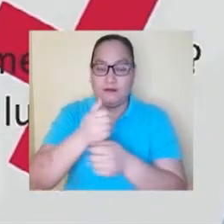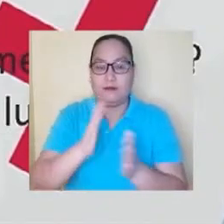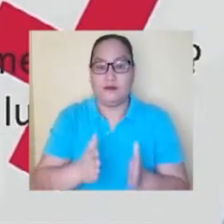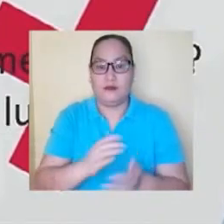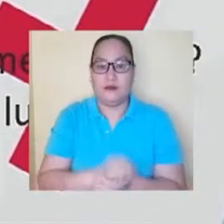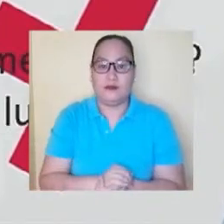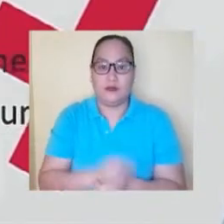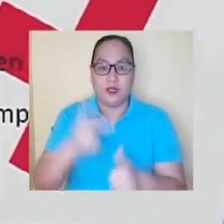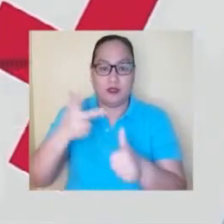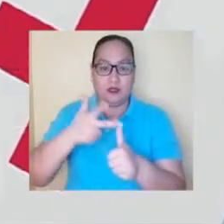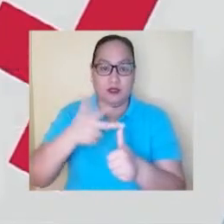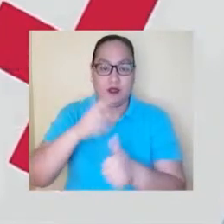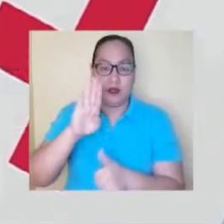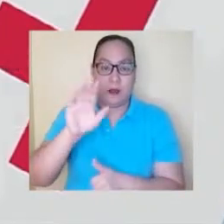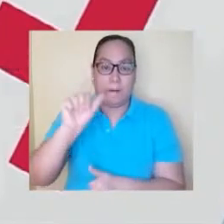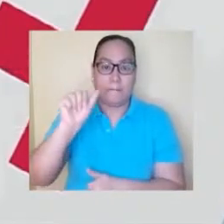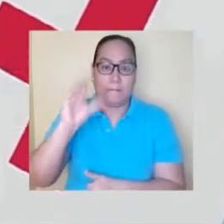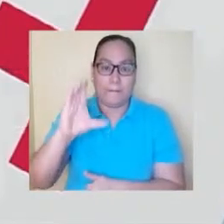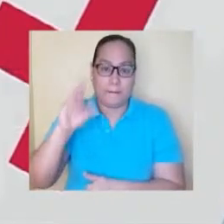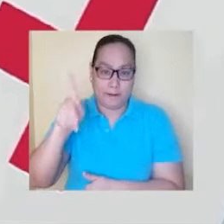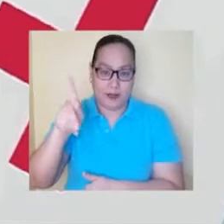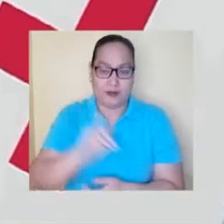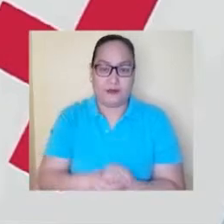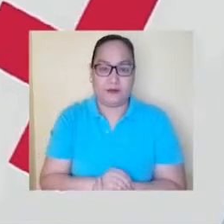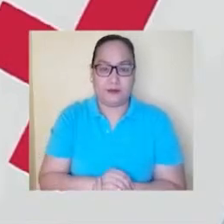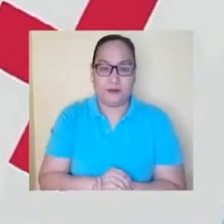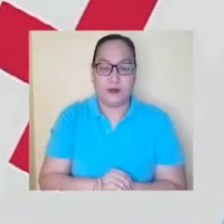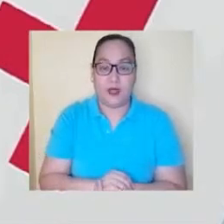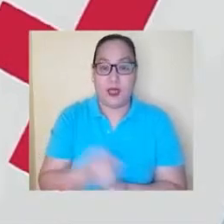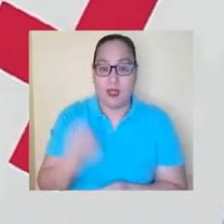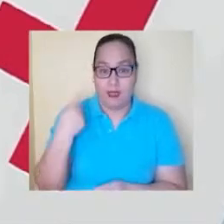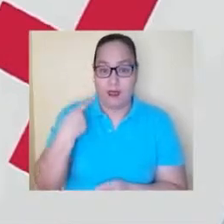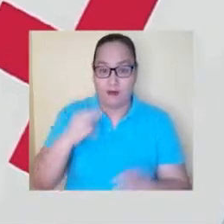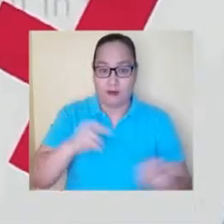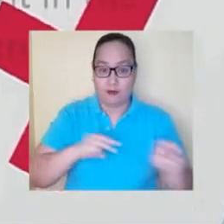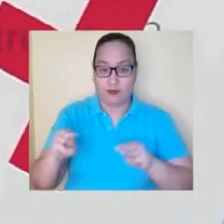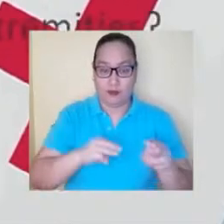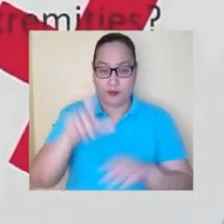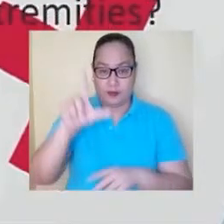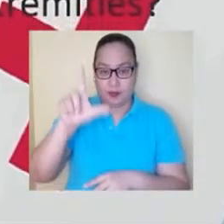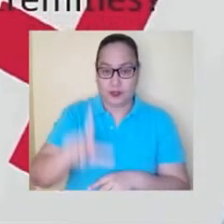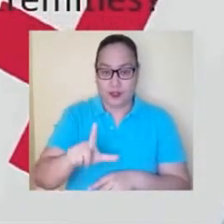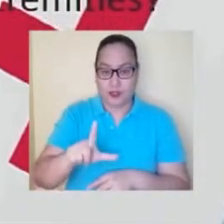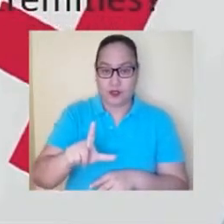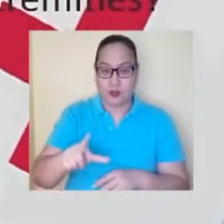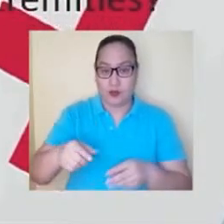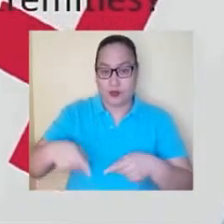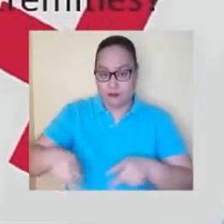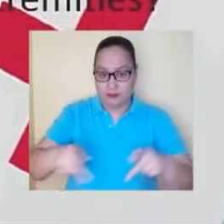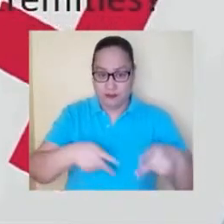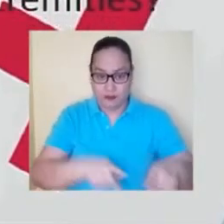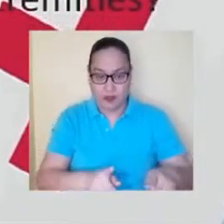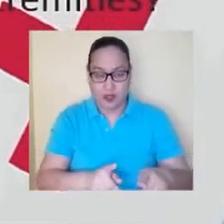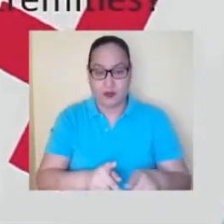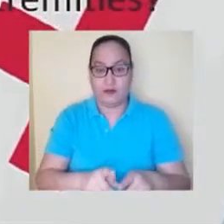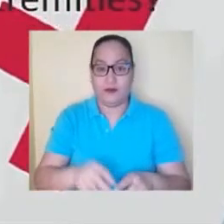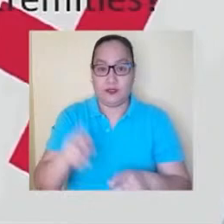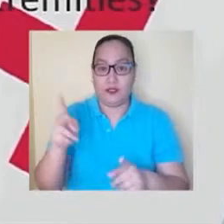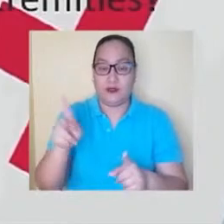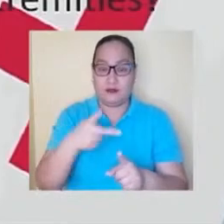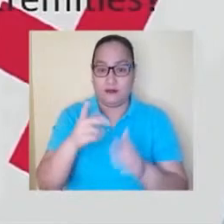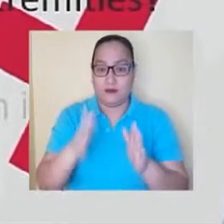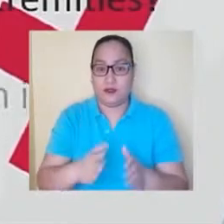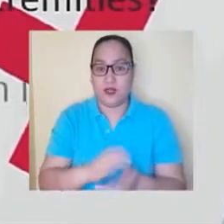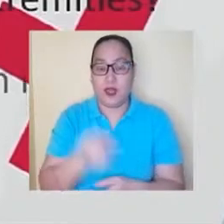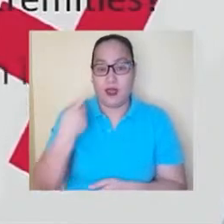Third, back. Is there movement in the victim's lower extremities?